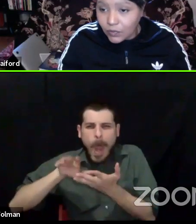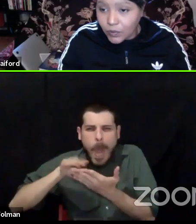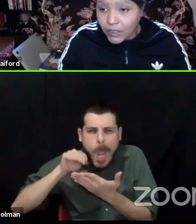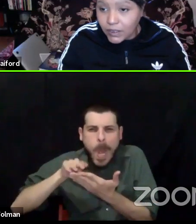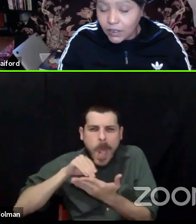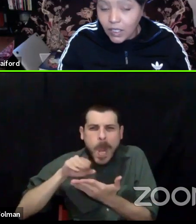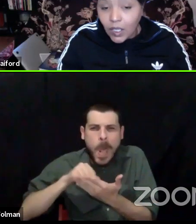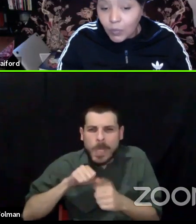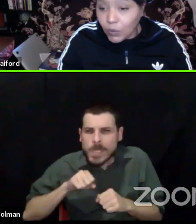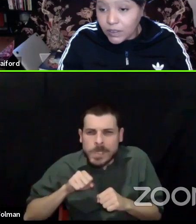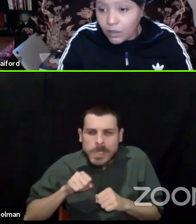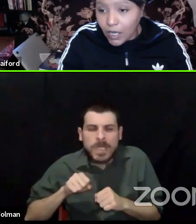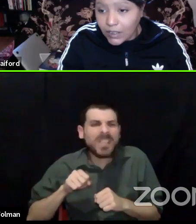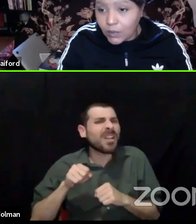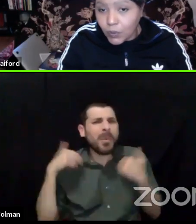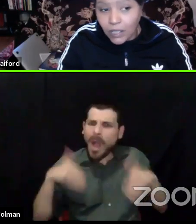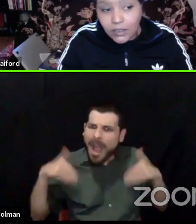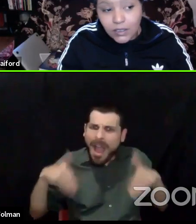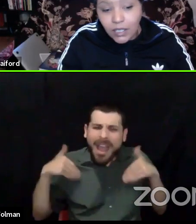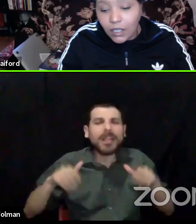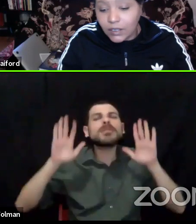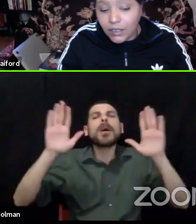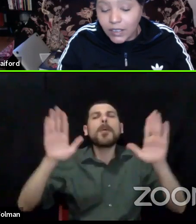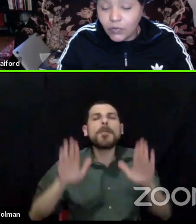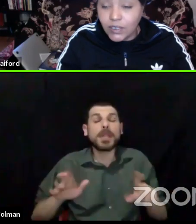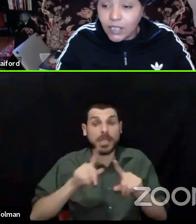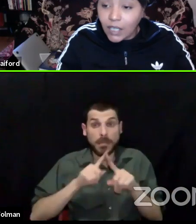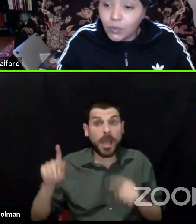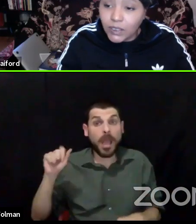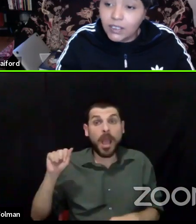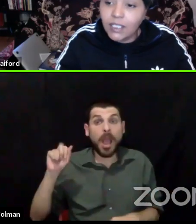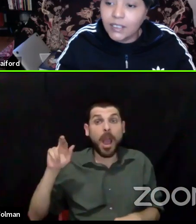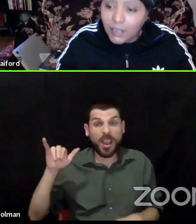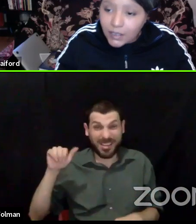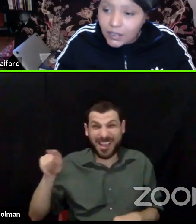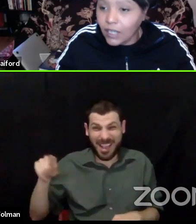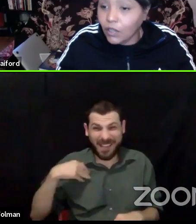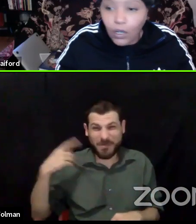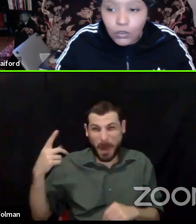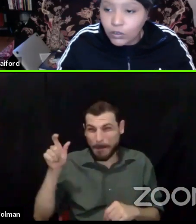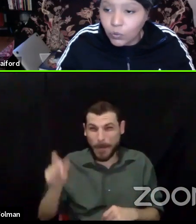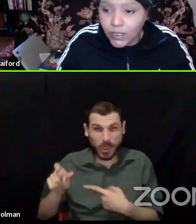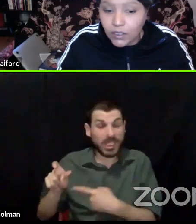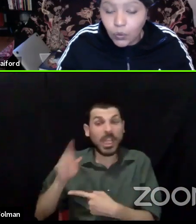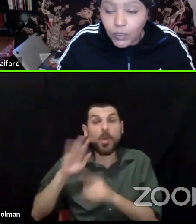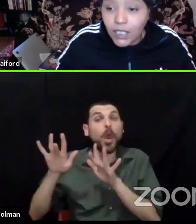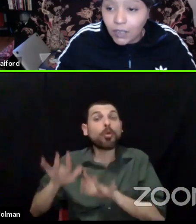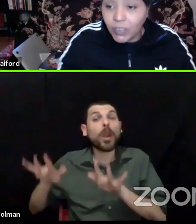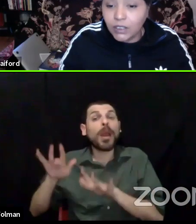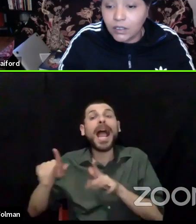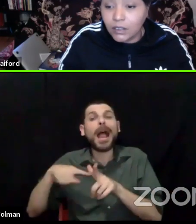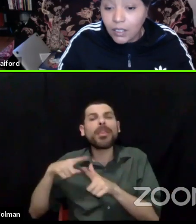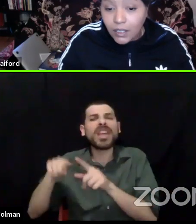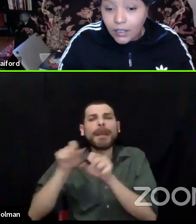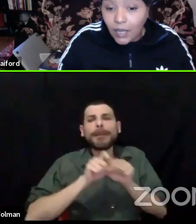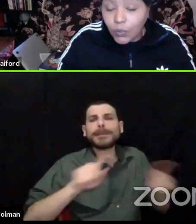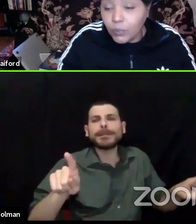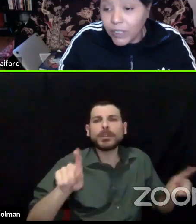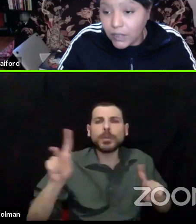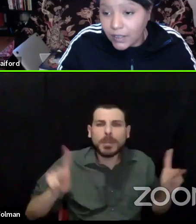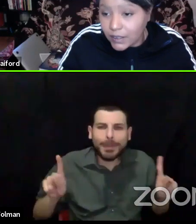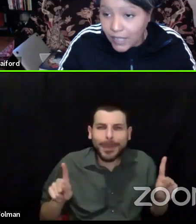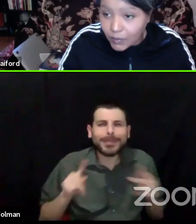this information. But what's so awesome about it is Aria even documents it and sends it out all through the week. So we're trying to make sure that